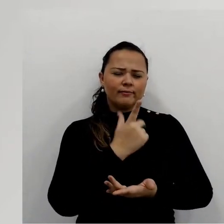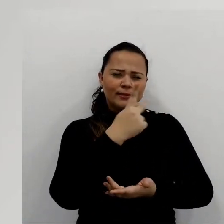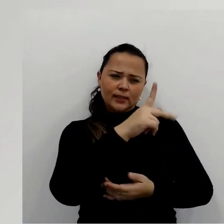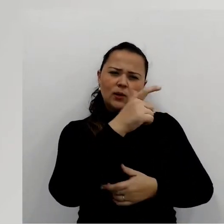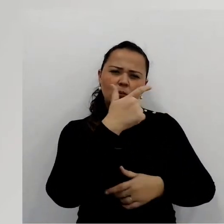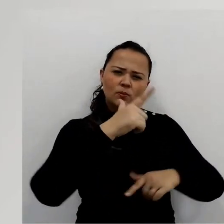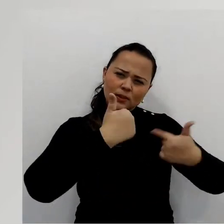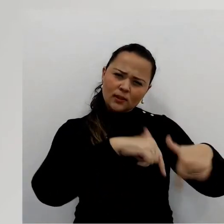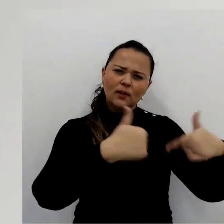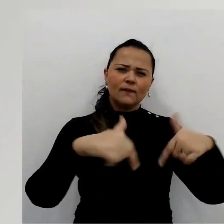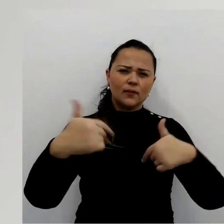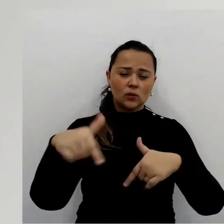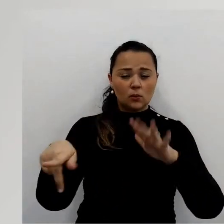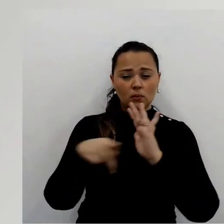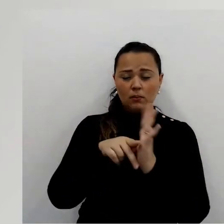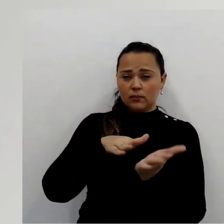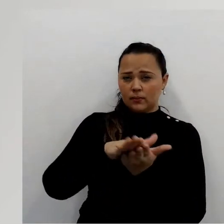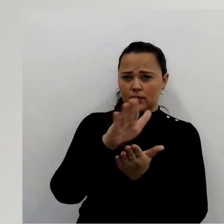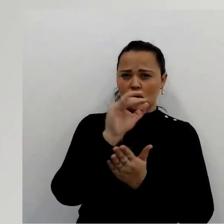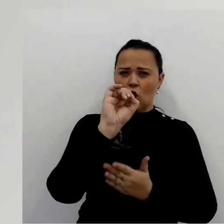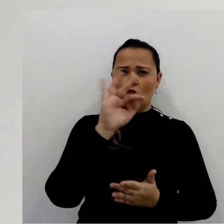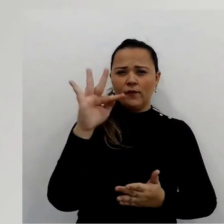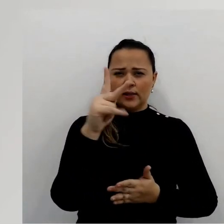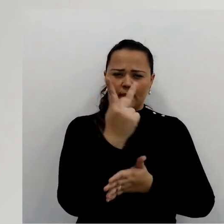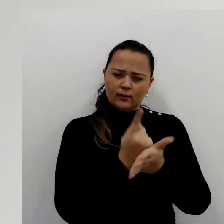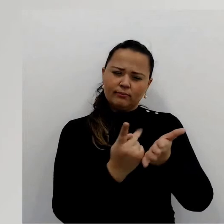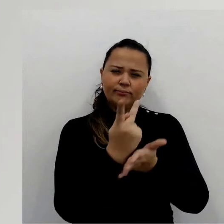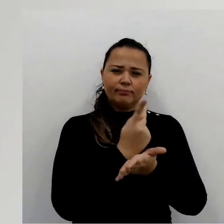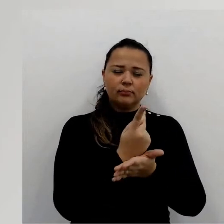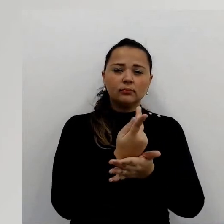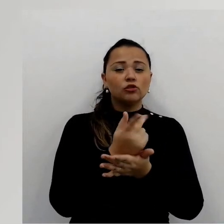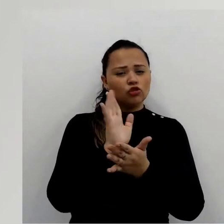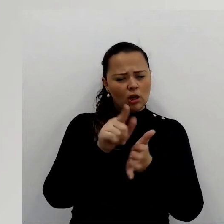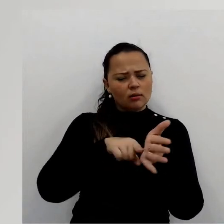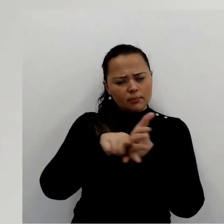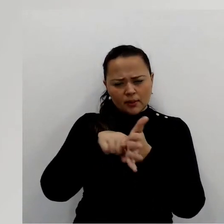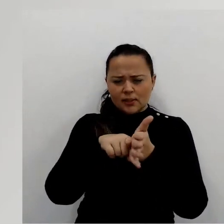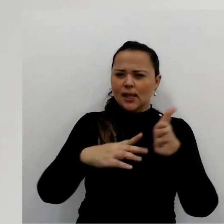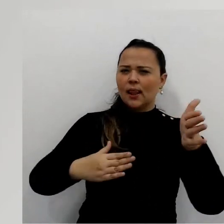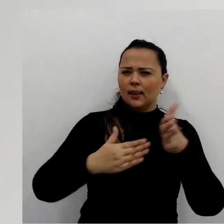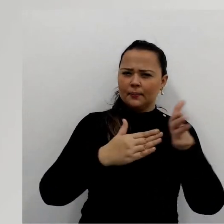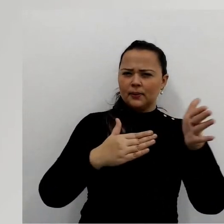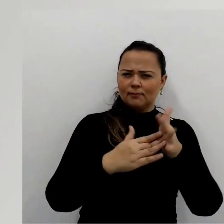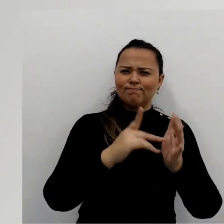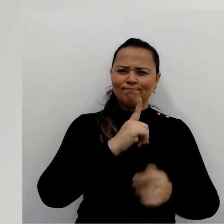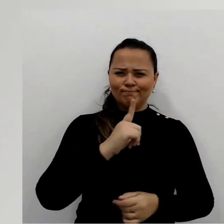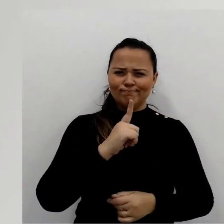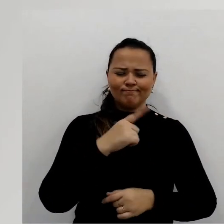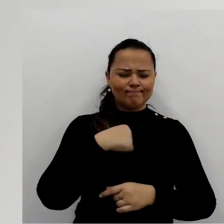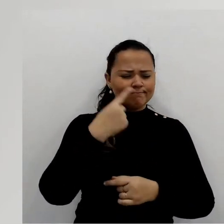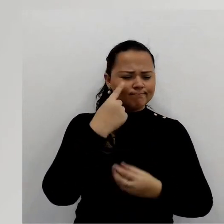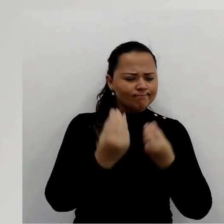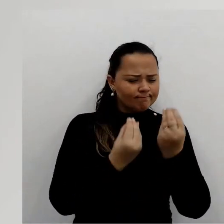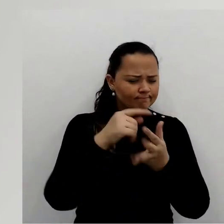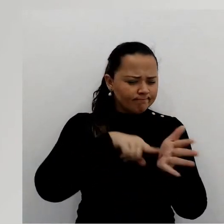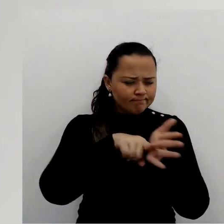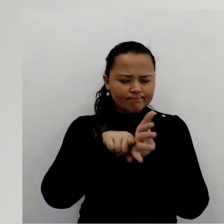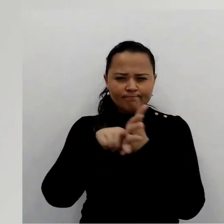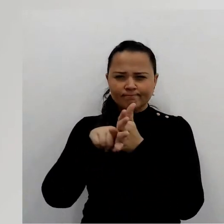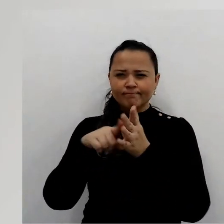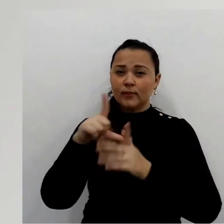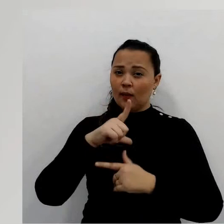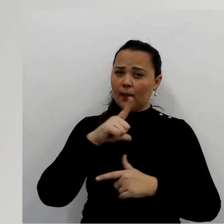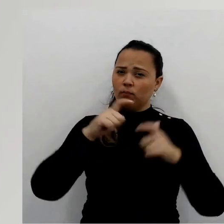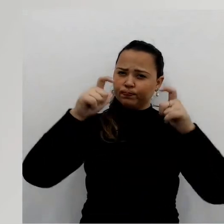limited research for investment and new machinery. Due to our current